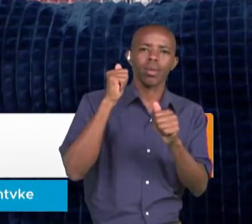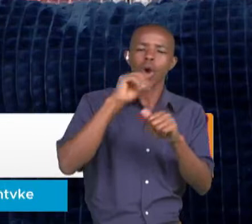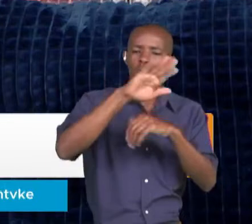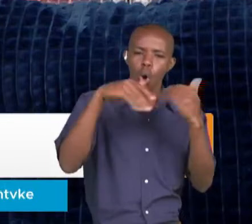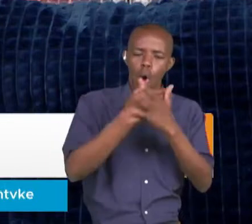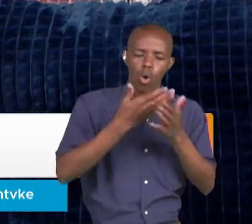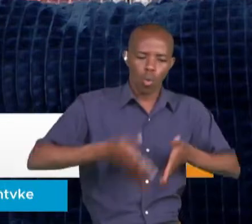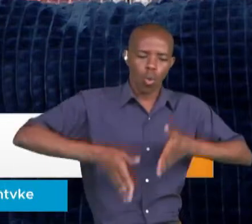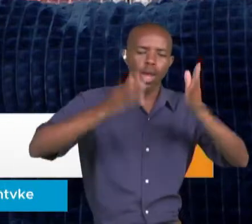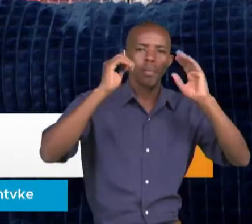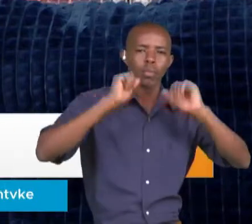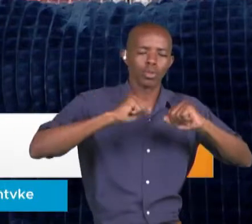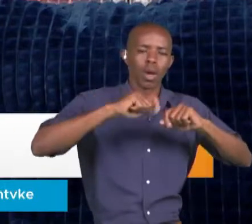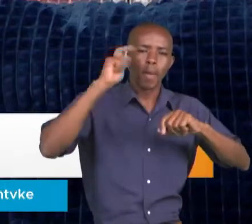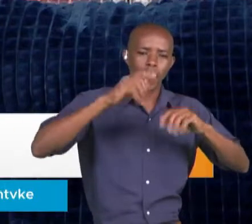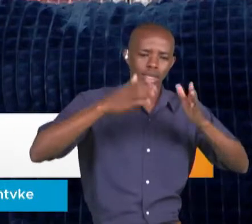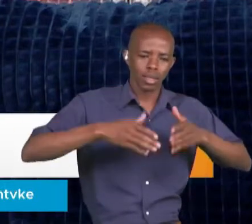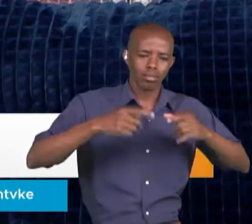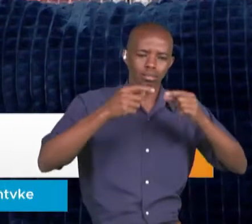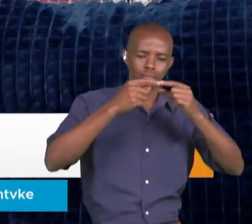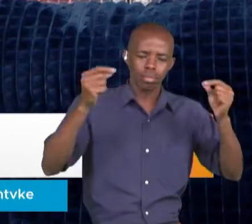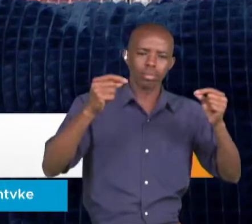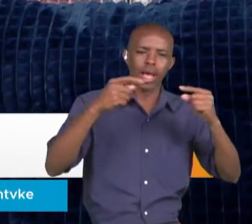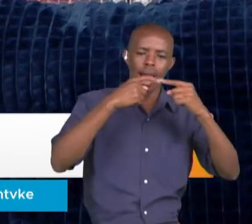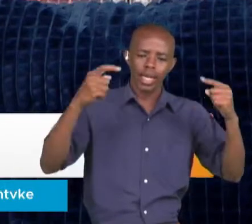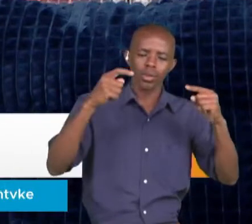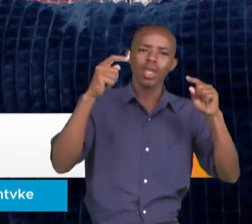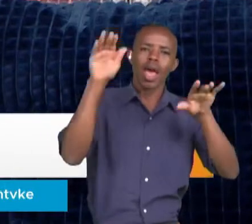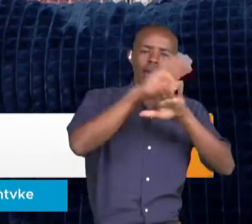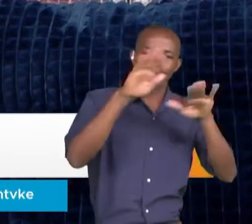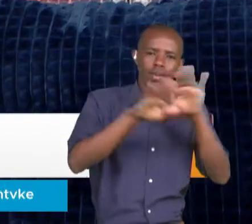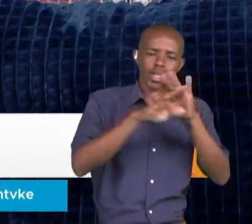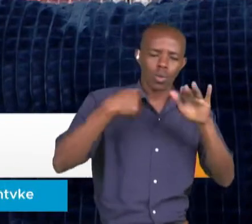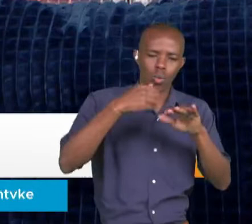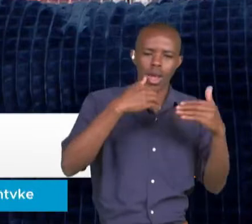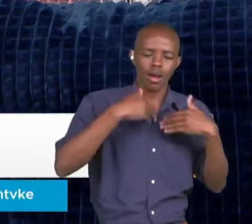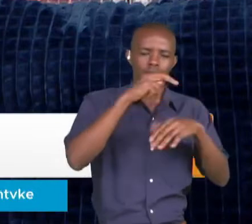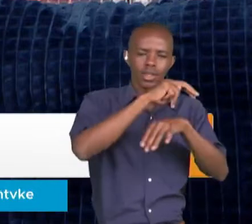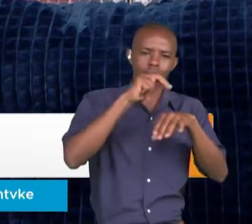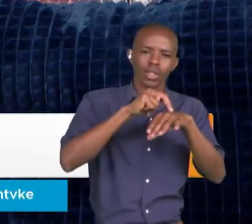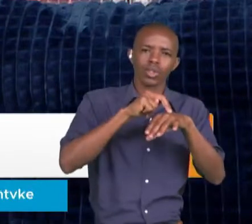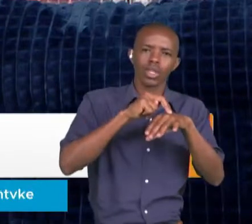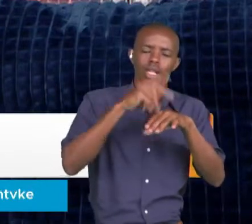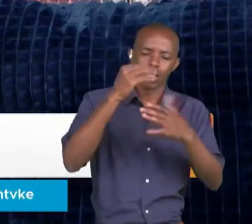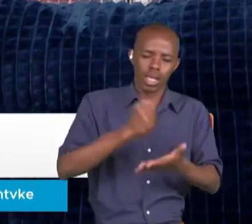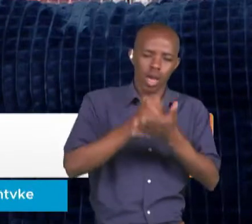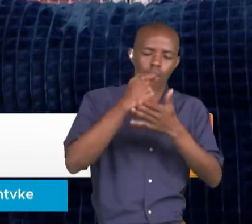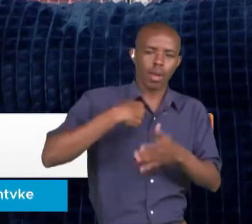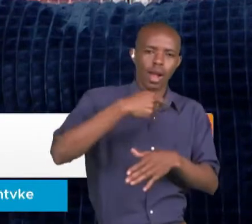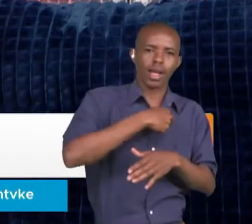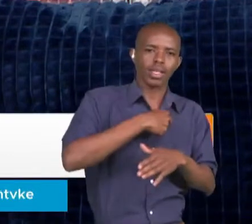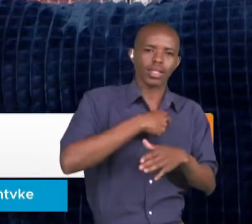means. Okay. They have to go against these thugs by everything that we have as a nation. Okay. And that would then help us